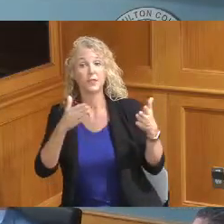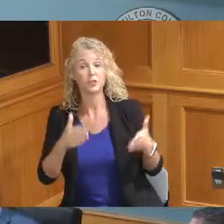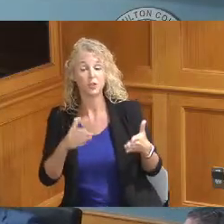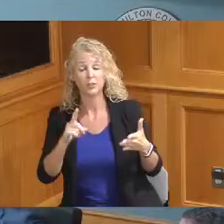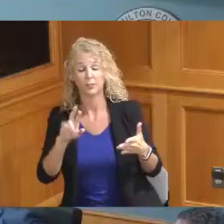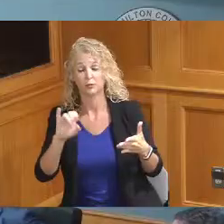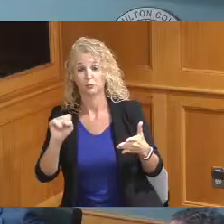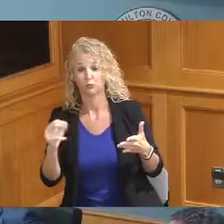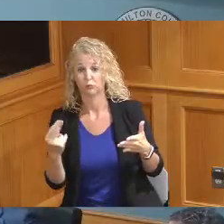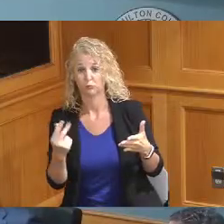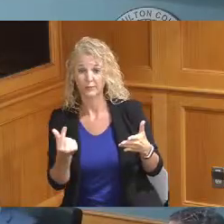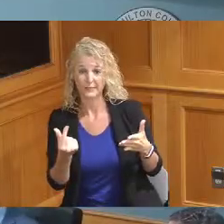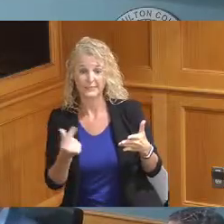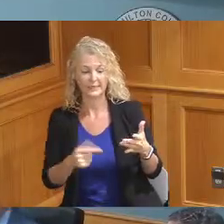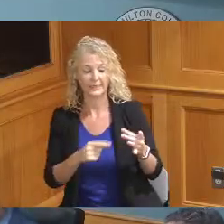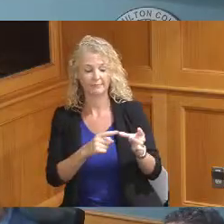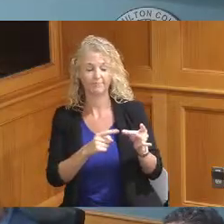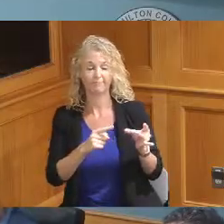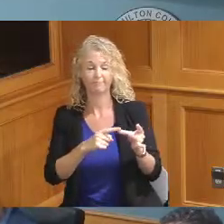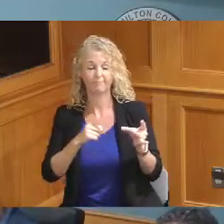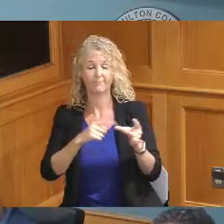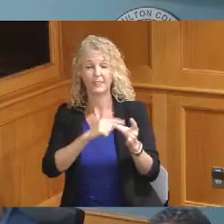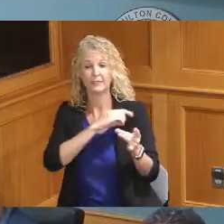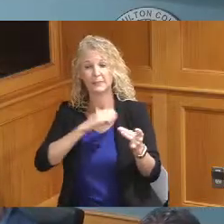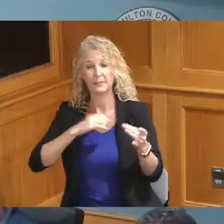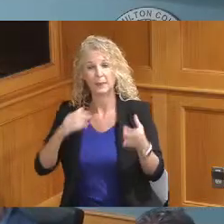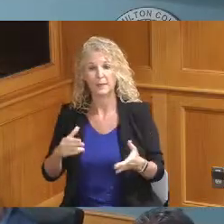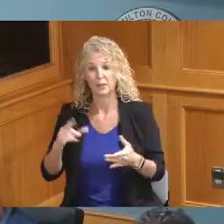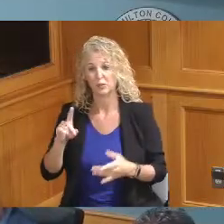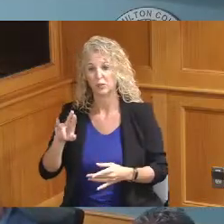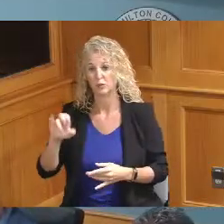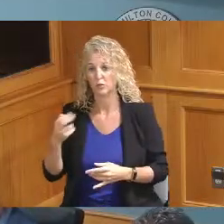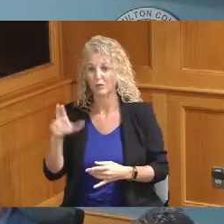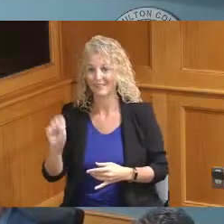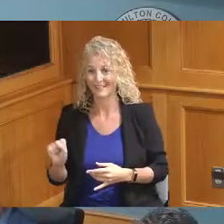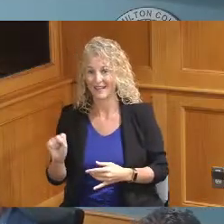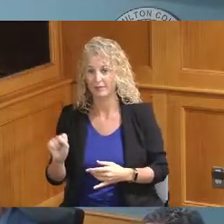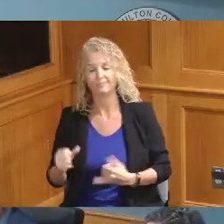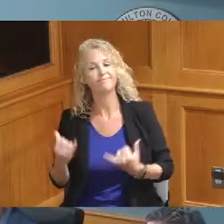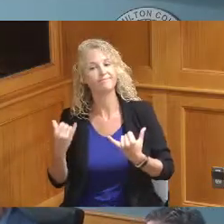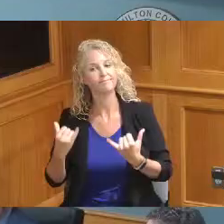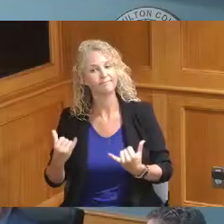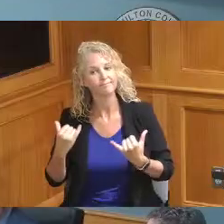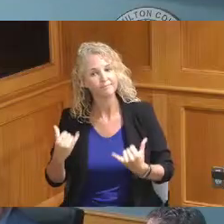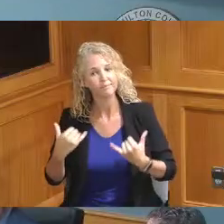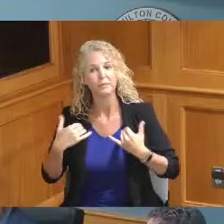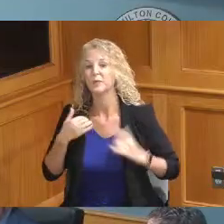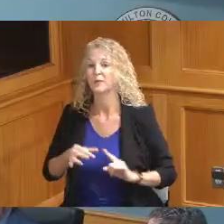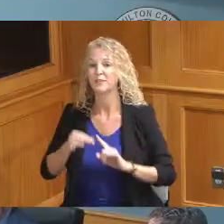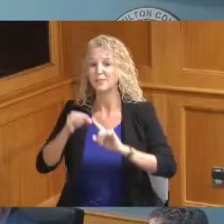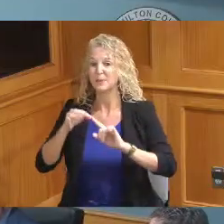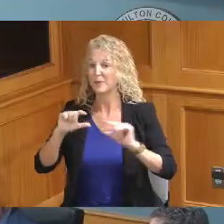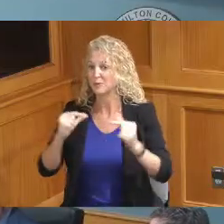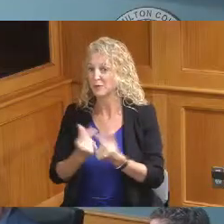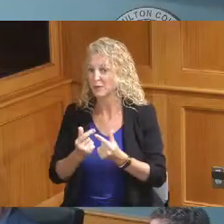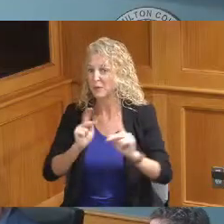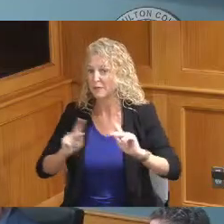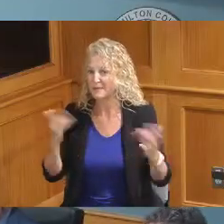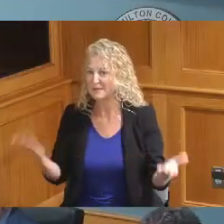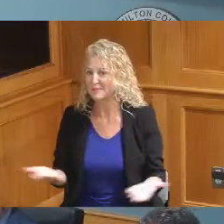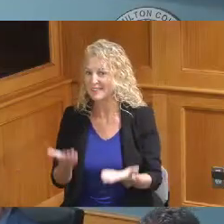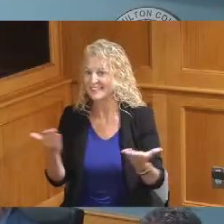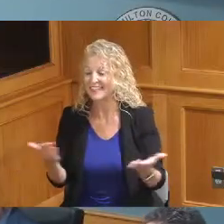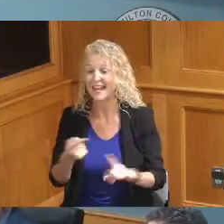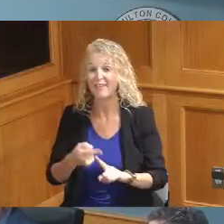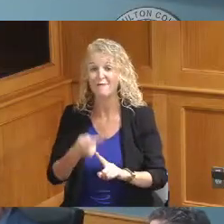Commissioner Denise Driehaus. Again, welcome to all those who are here. So we've got a special group of guests here today